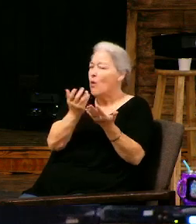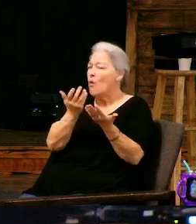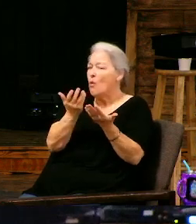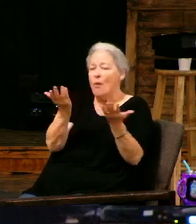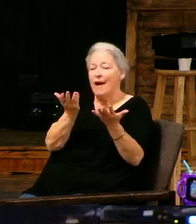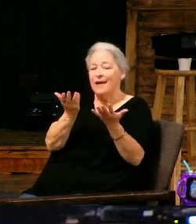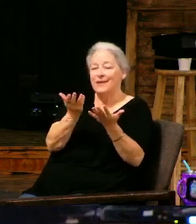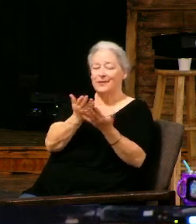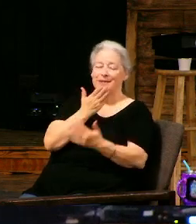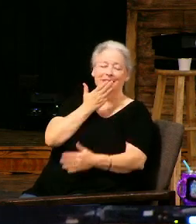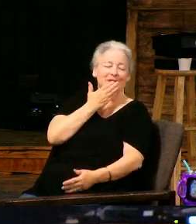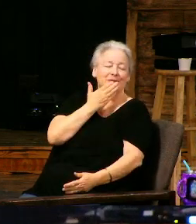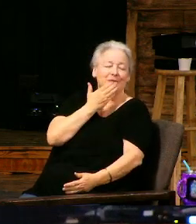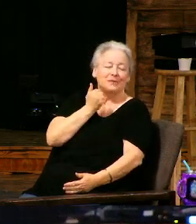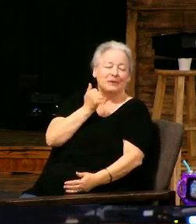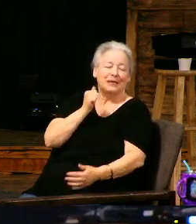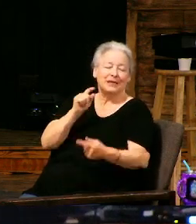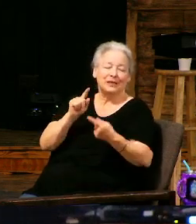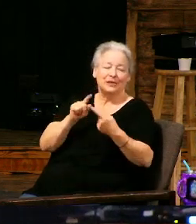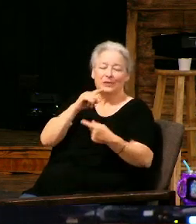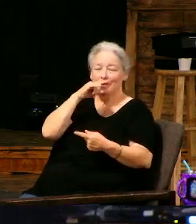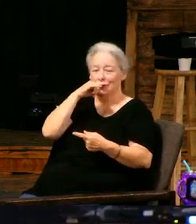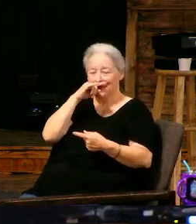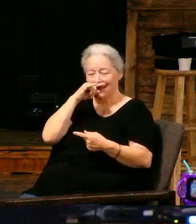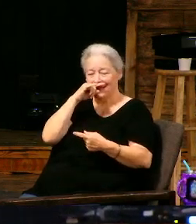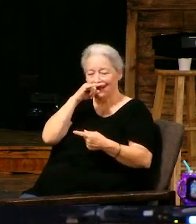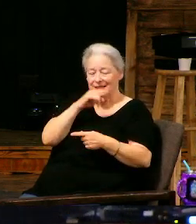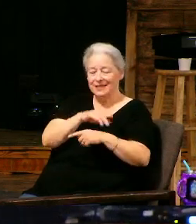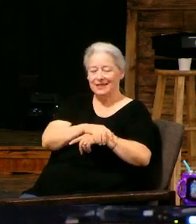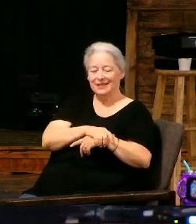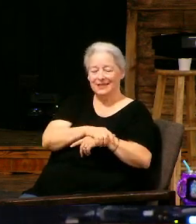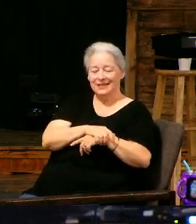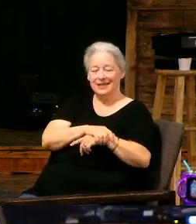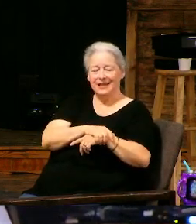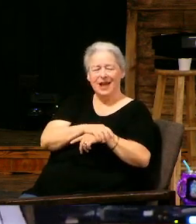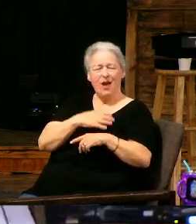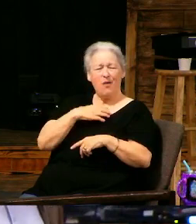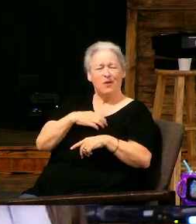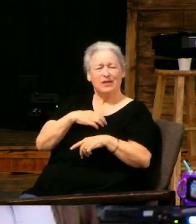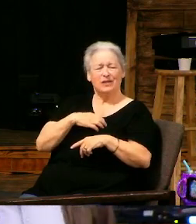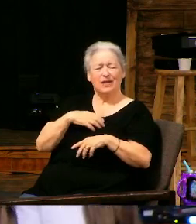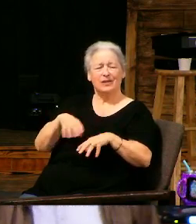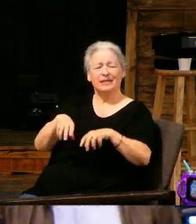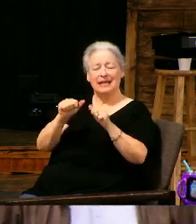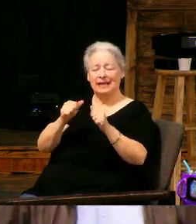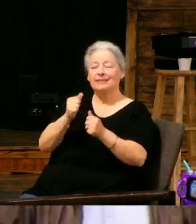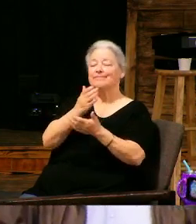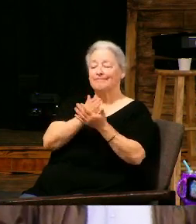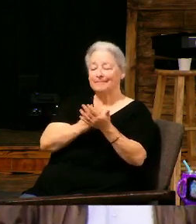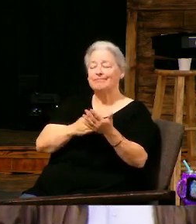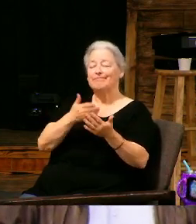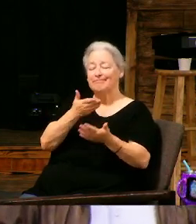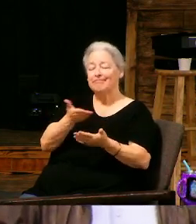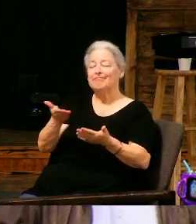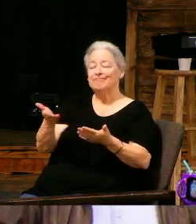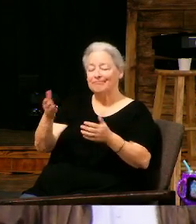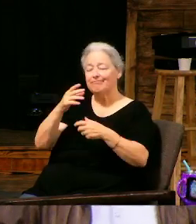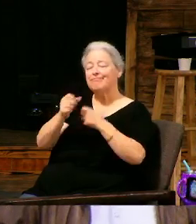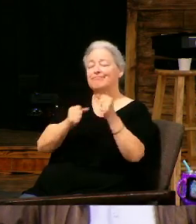Are we sweet to our kids? Man, I wish I could take some of those years back.